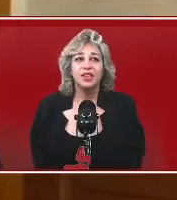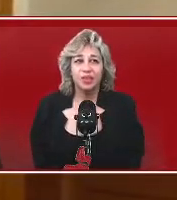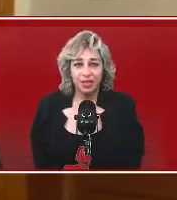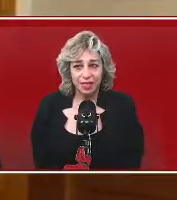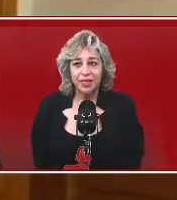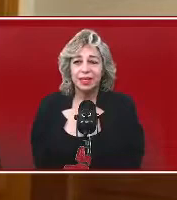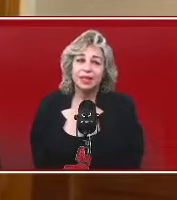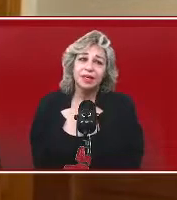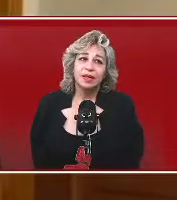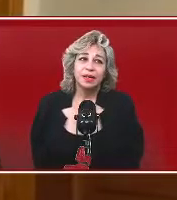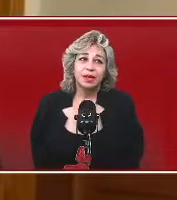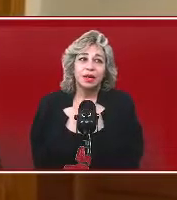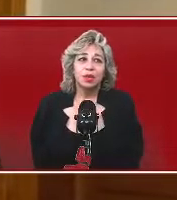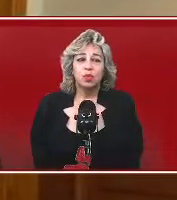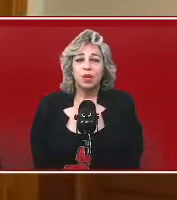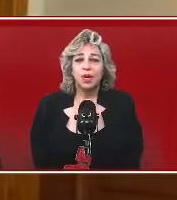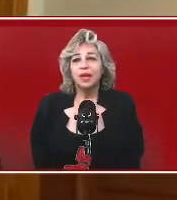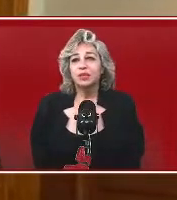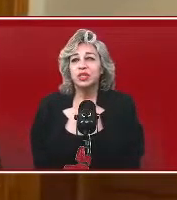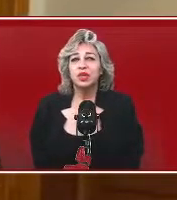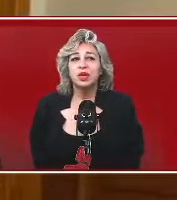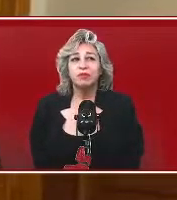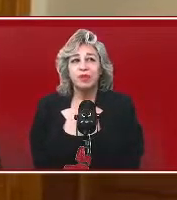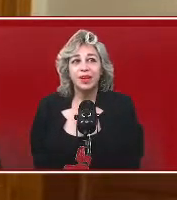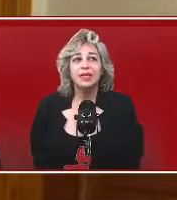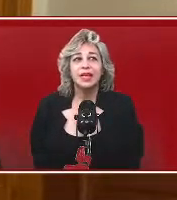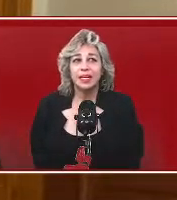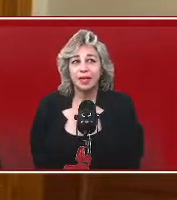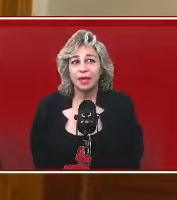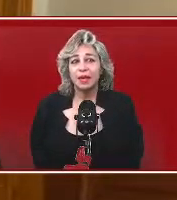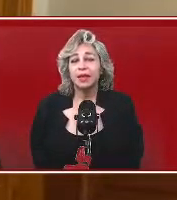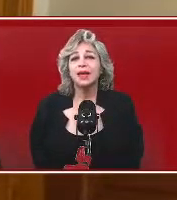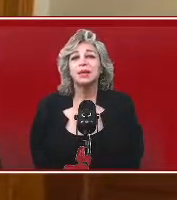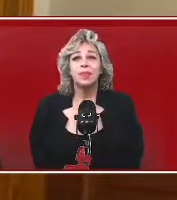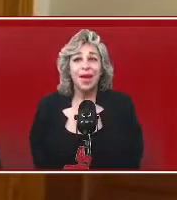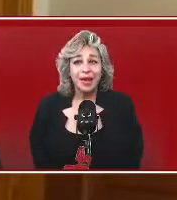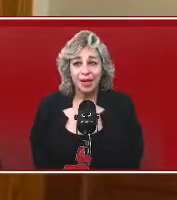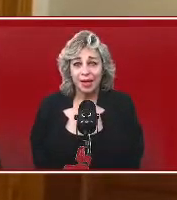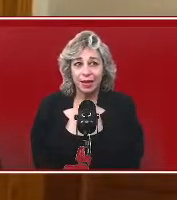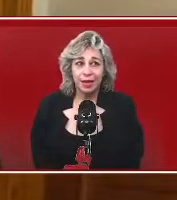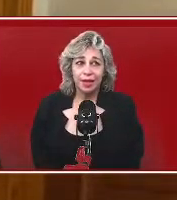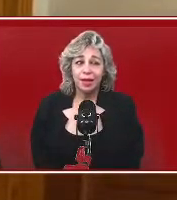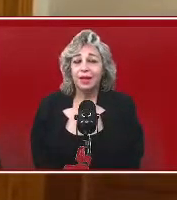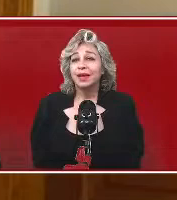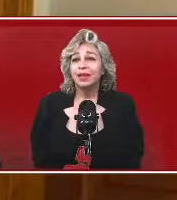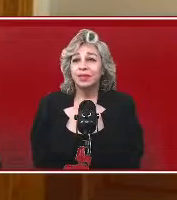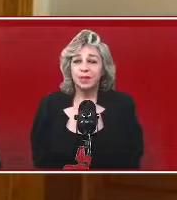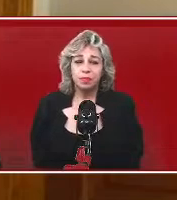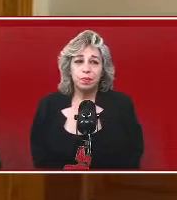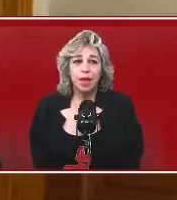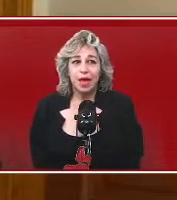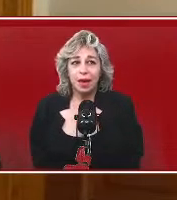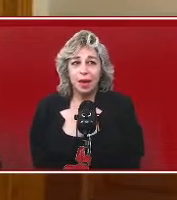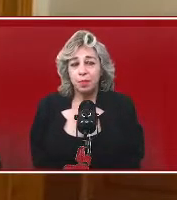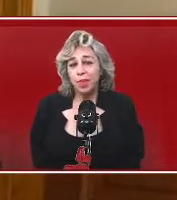the countries enfrentamiento when it comes to combating esta pandemia